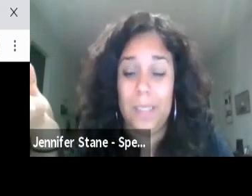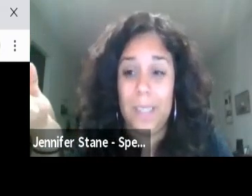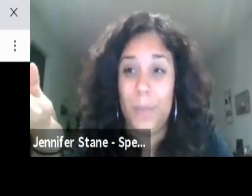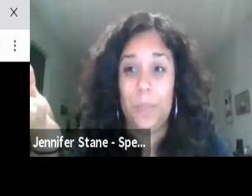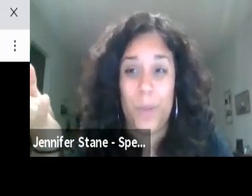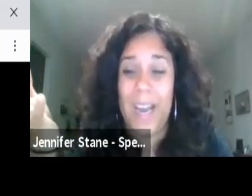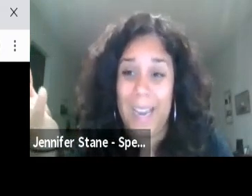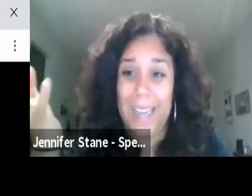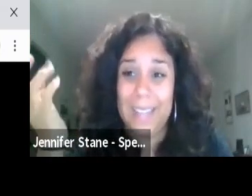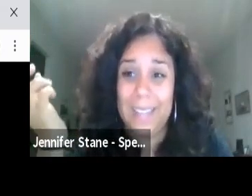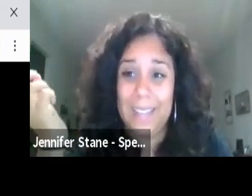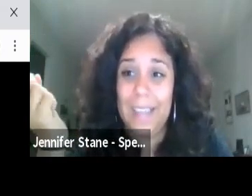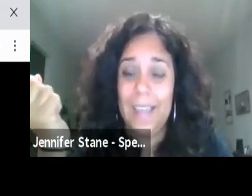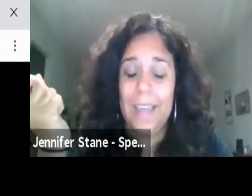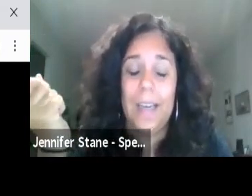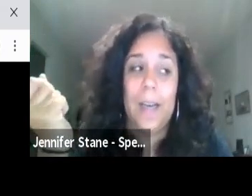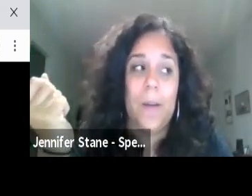grams, which is pretty high.